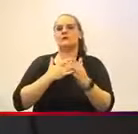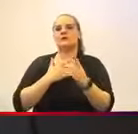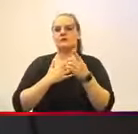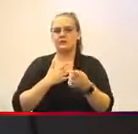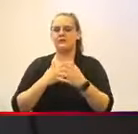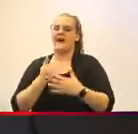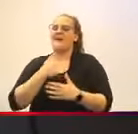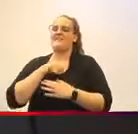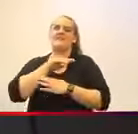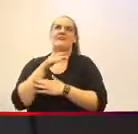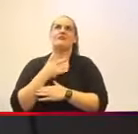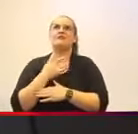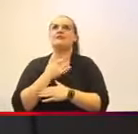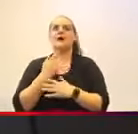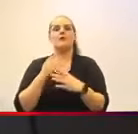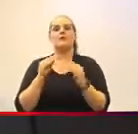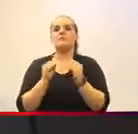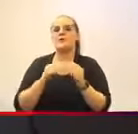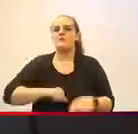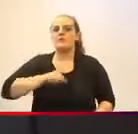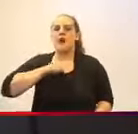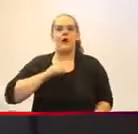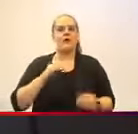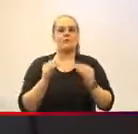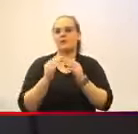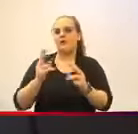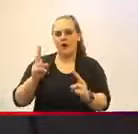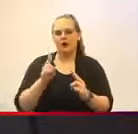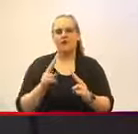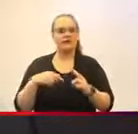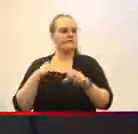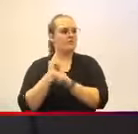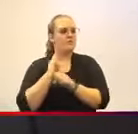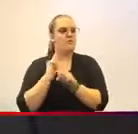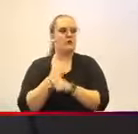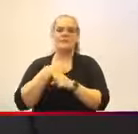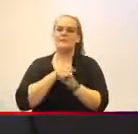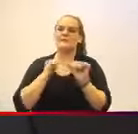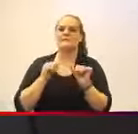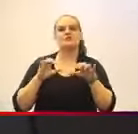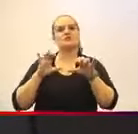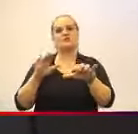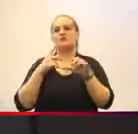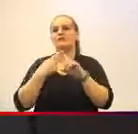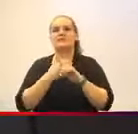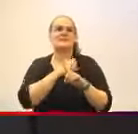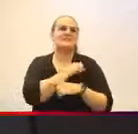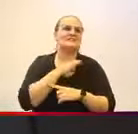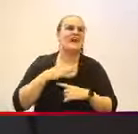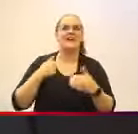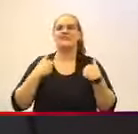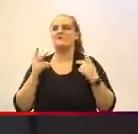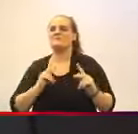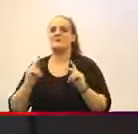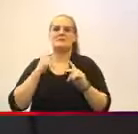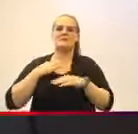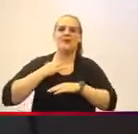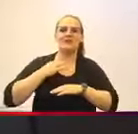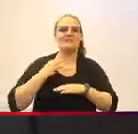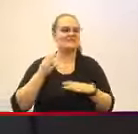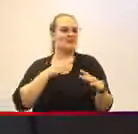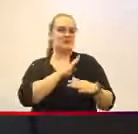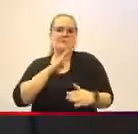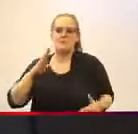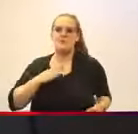more honored of the work we've been able to do, of our staff team, of our young people, our volunteers, our board of directors, of